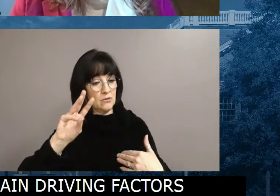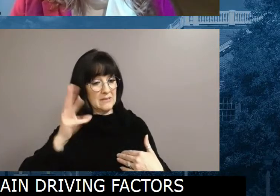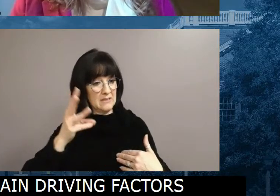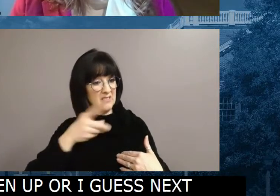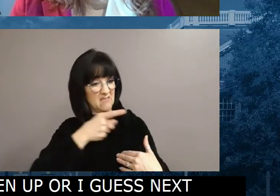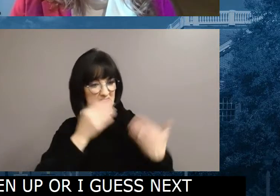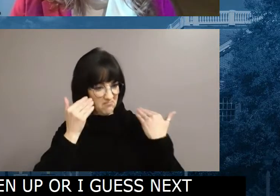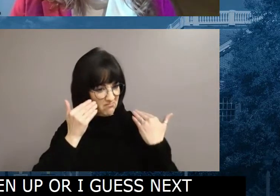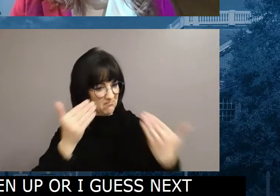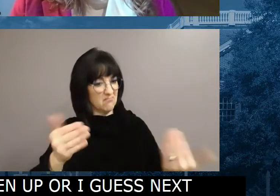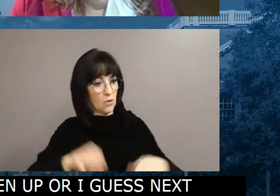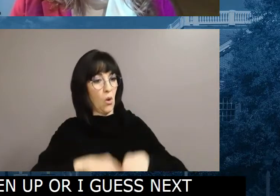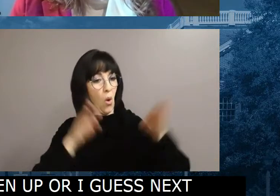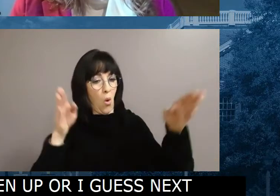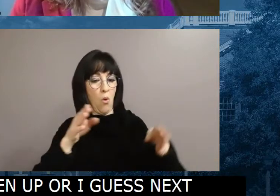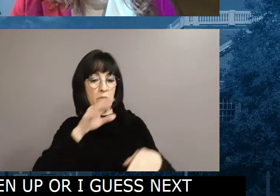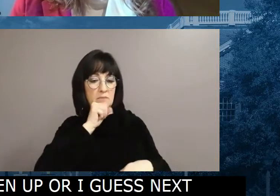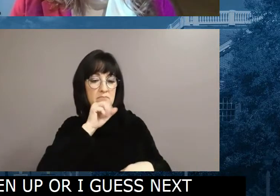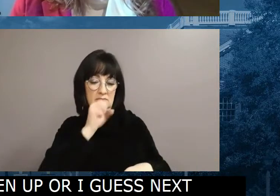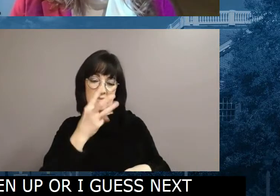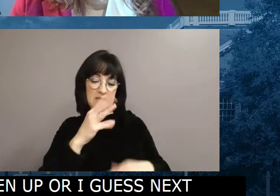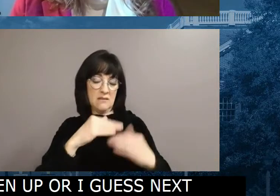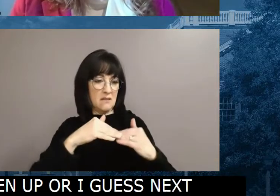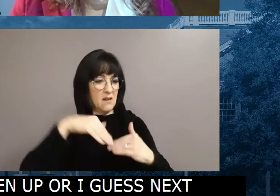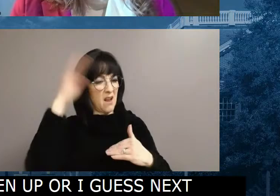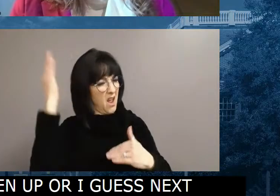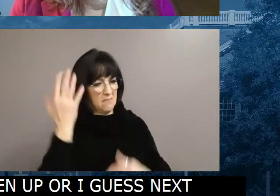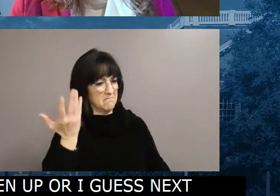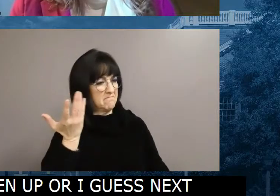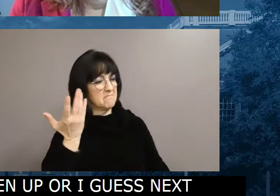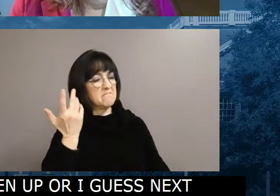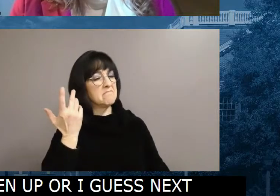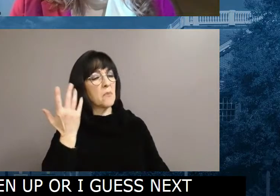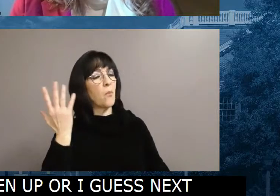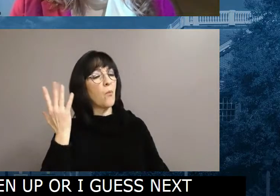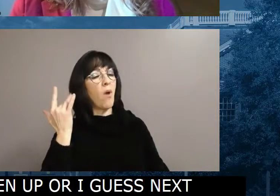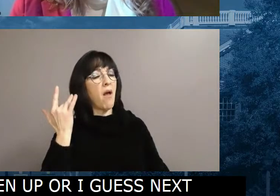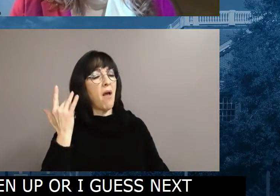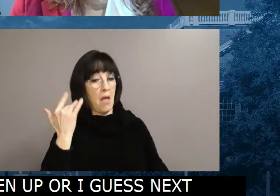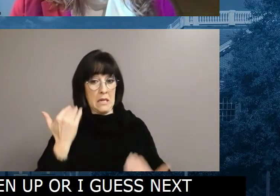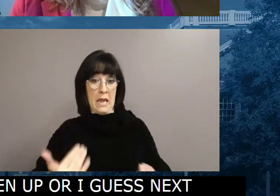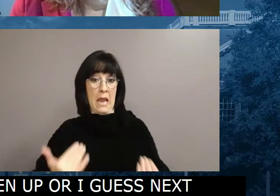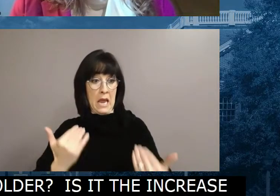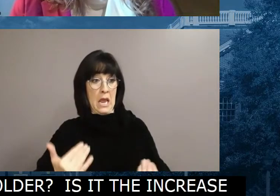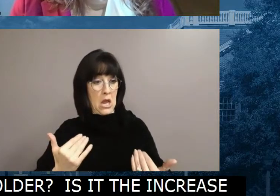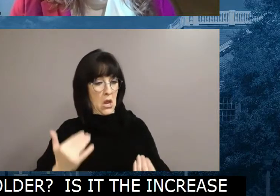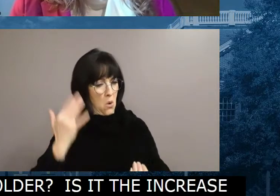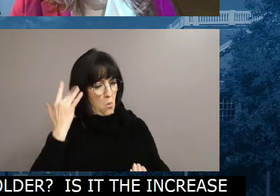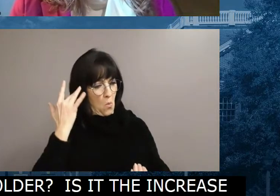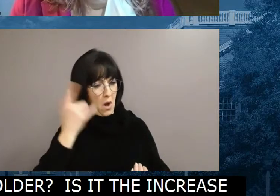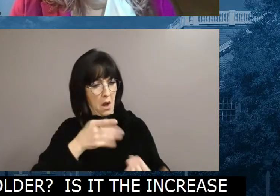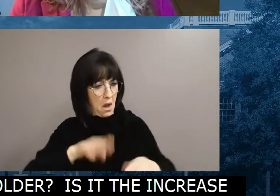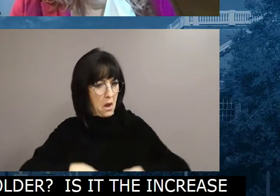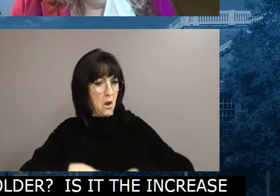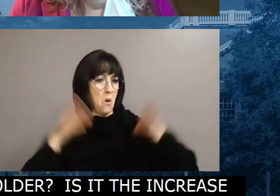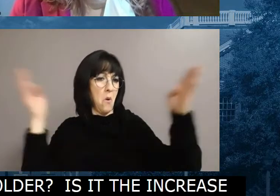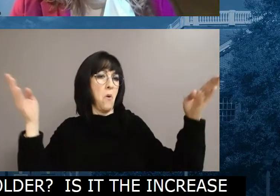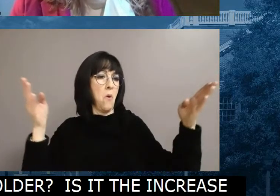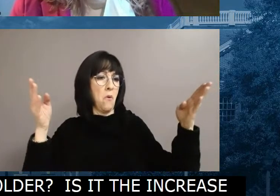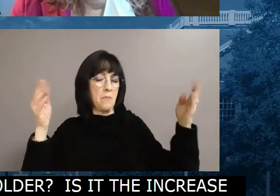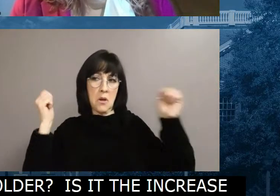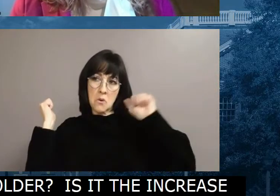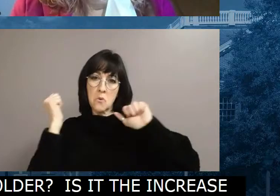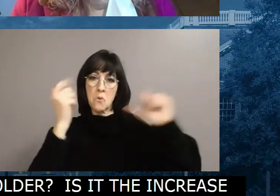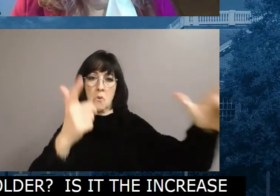it the increase in cases, the increase in supply? I'm sure all of these things factor to some extent,